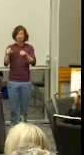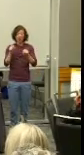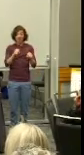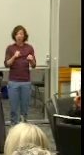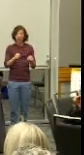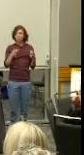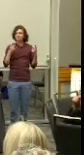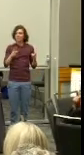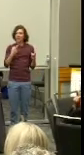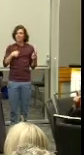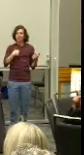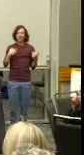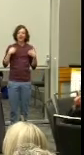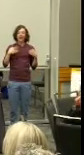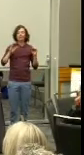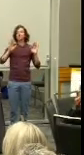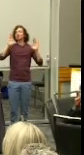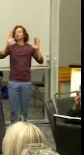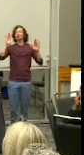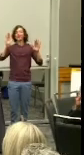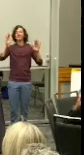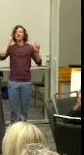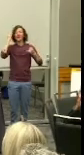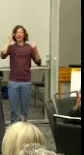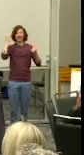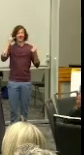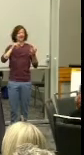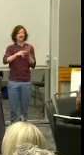ideas like what's up here, the sky's the limit.